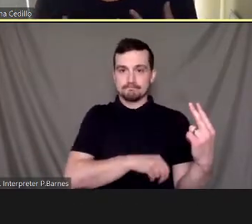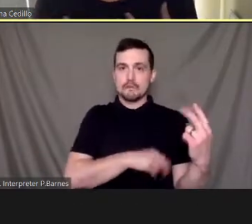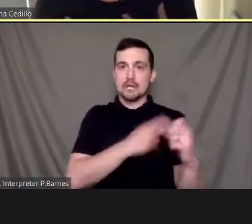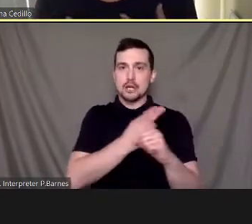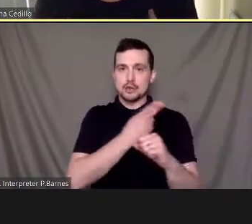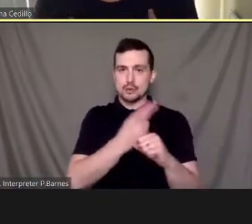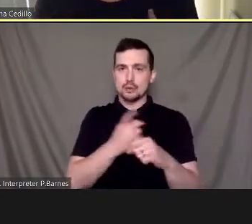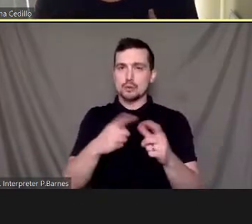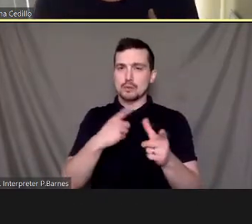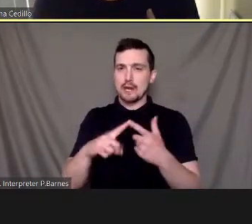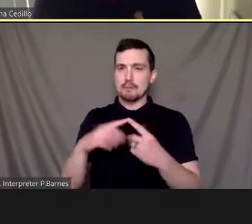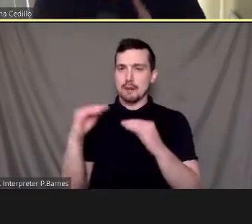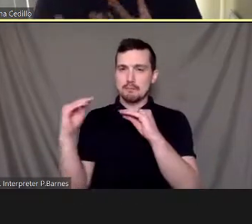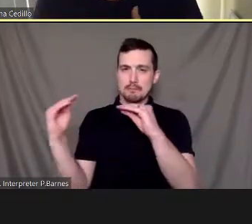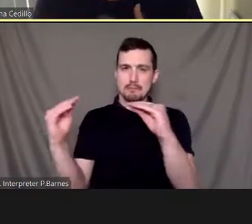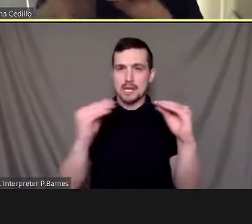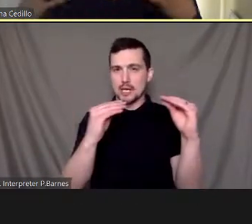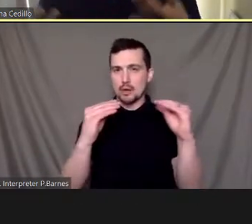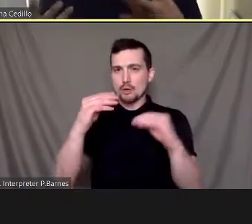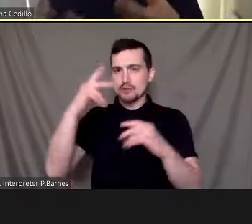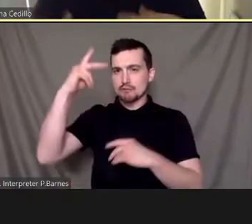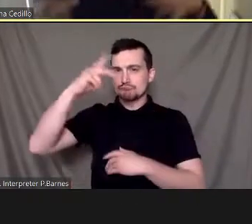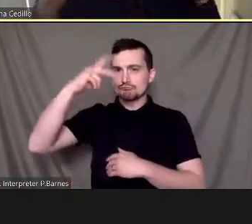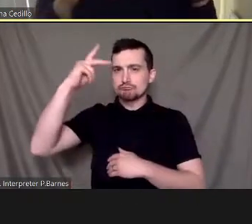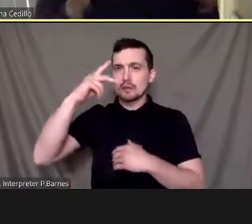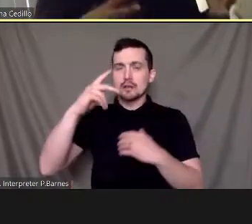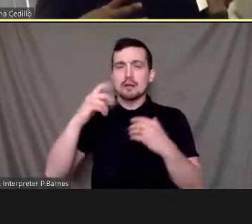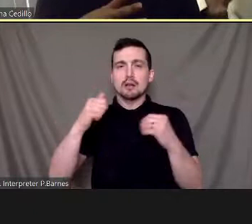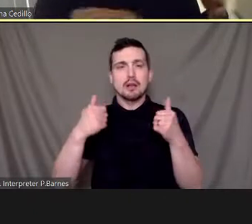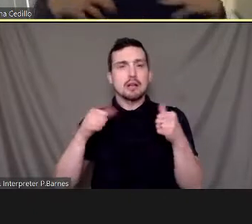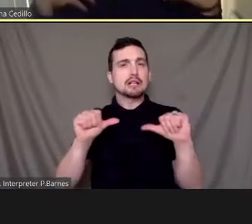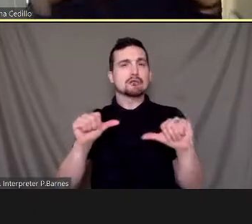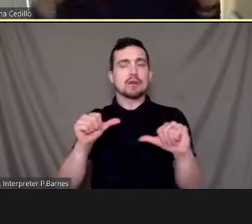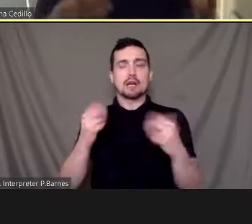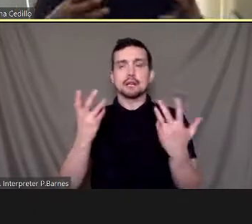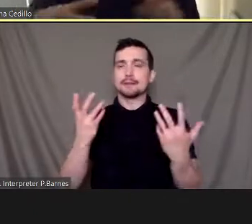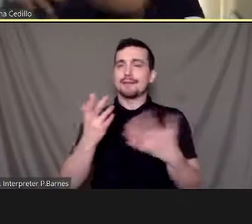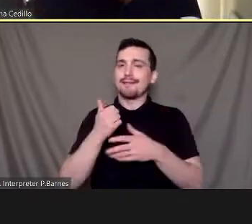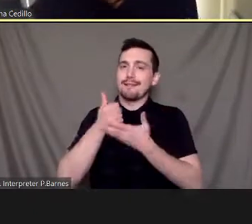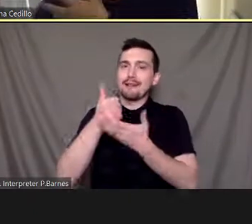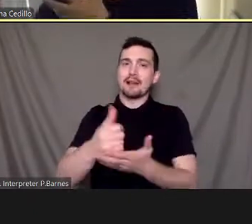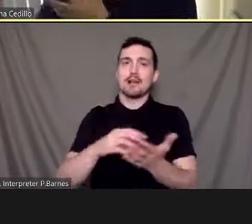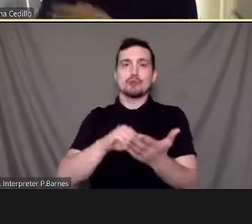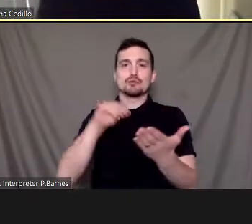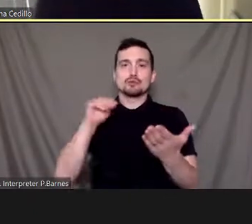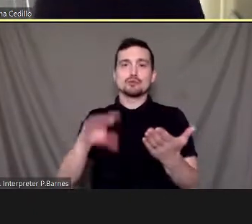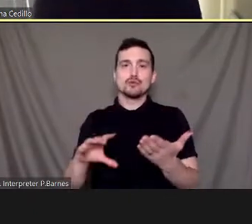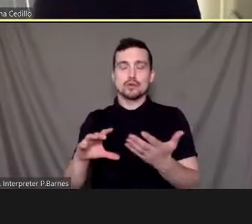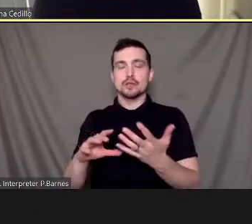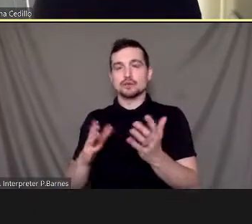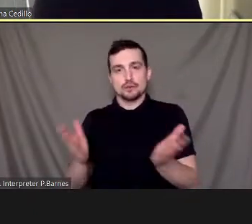I try to help students where they're at get to where they're going.